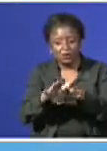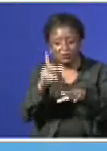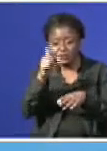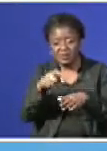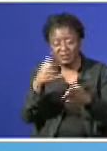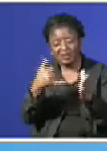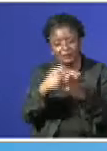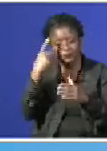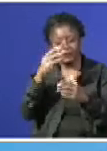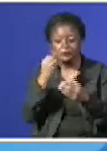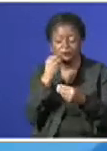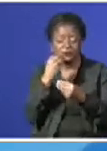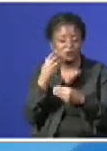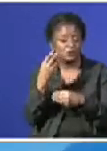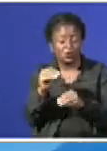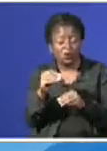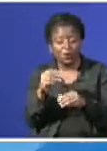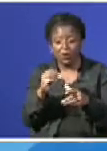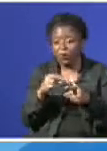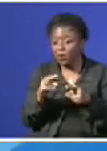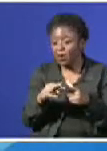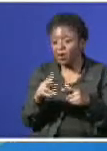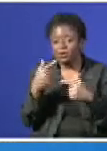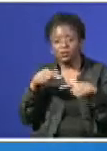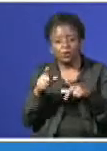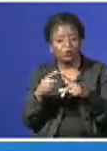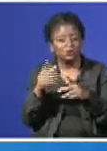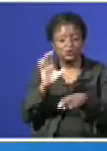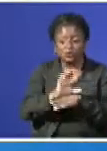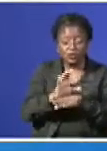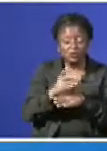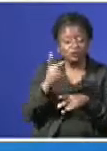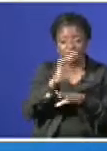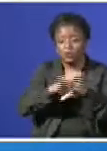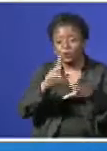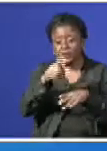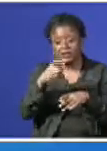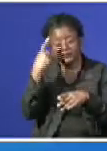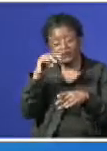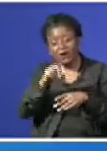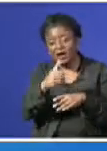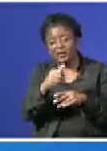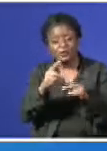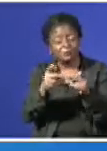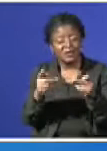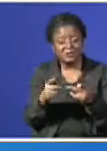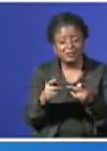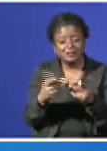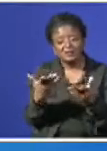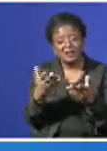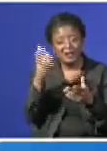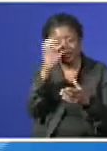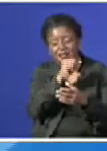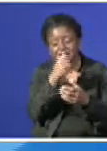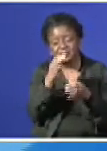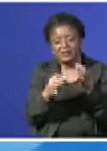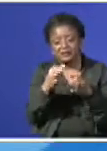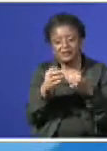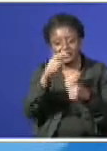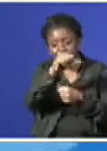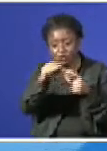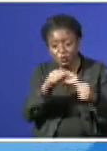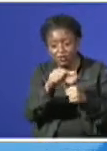to other places locally. I guess if the situation gets to the point where it's needed and health determines that